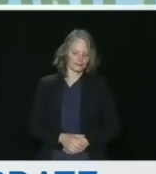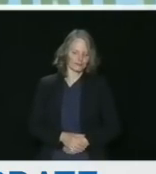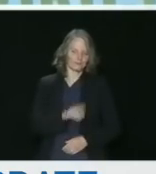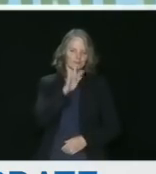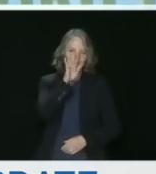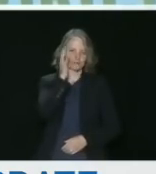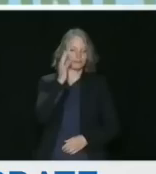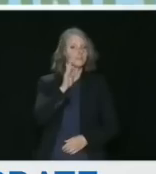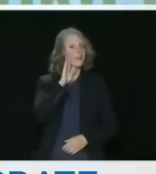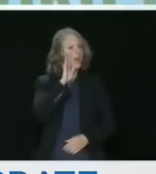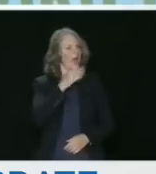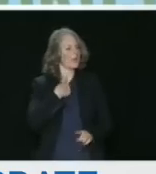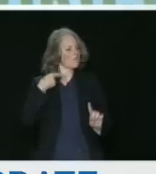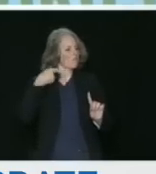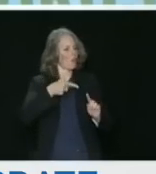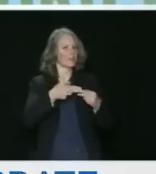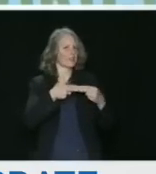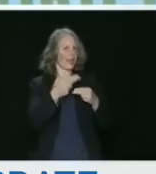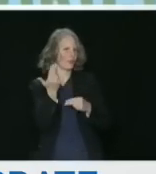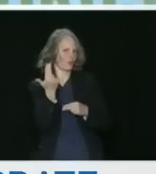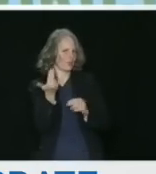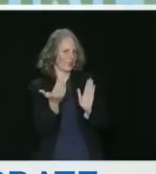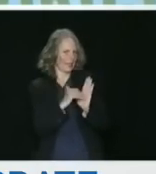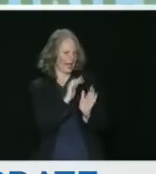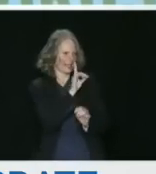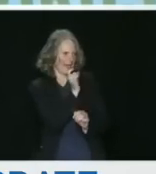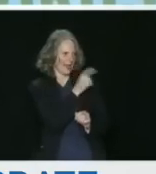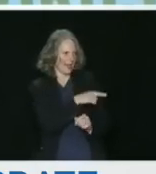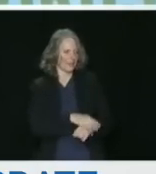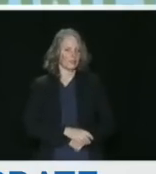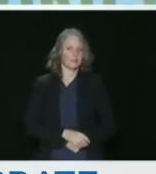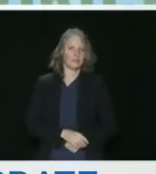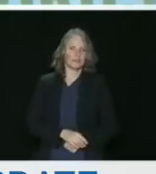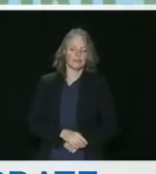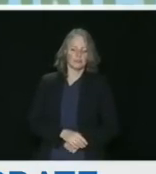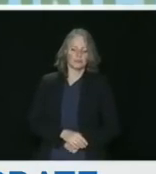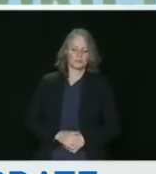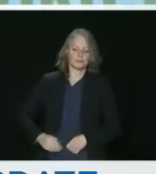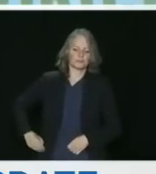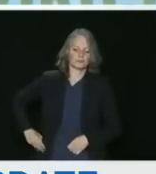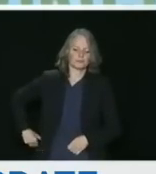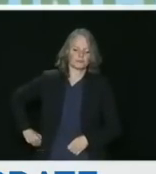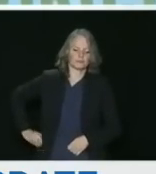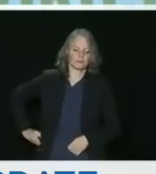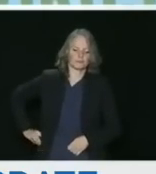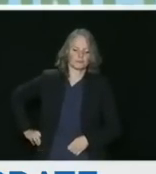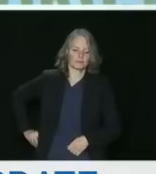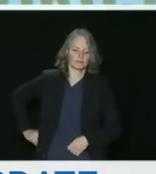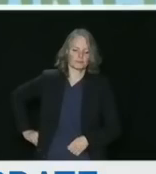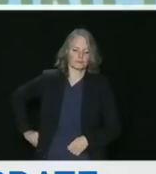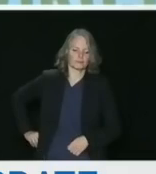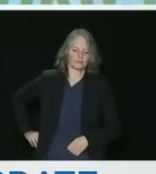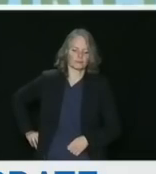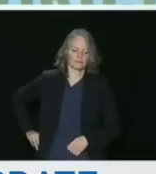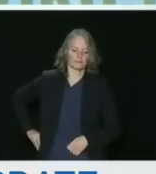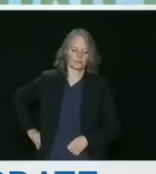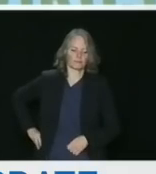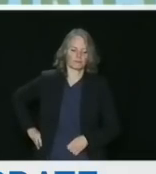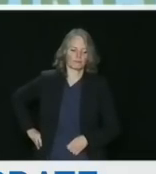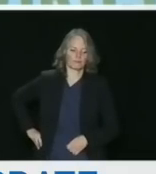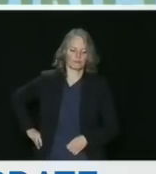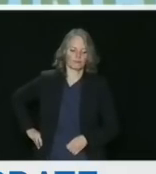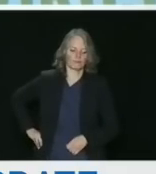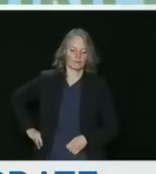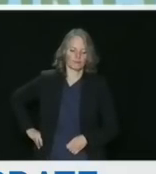back to slide 13, which states that we might lift